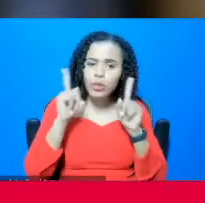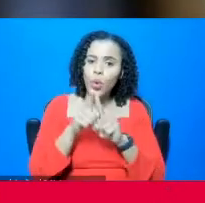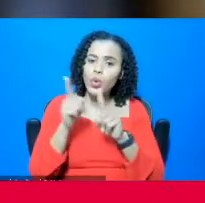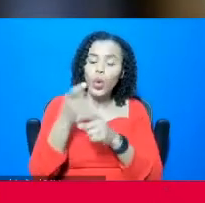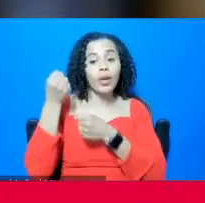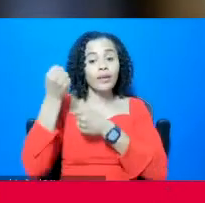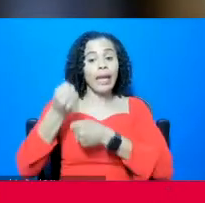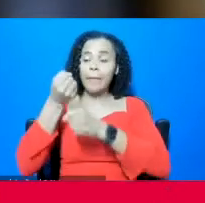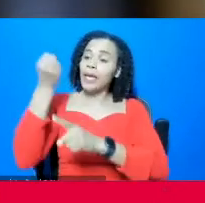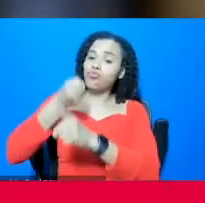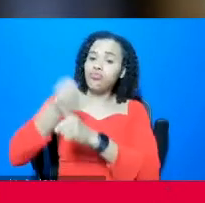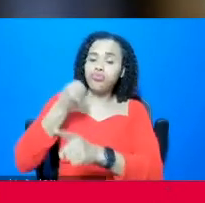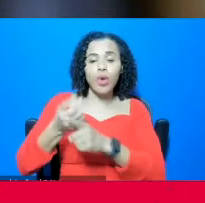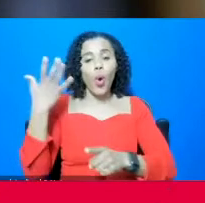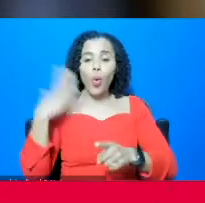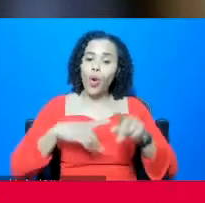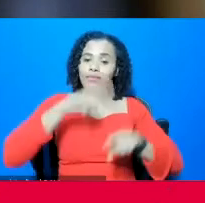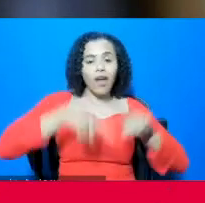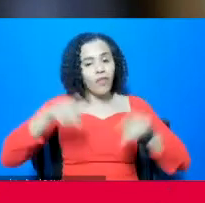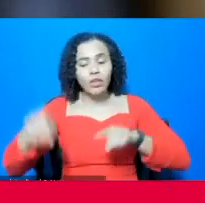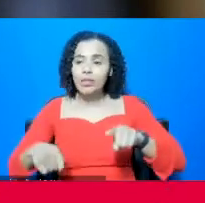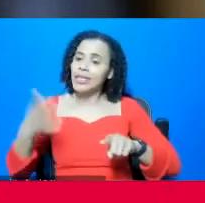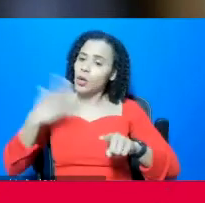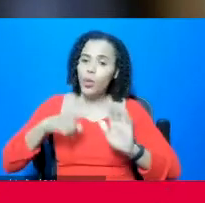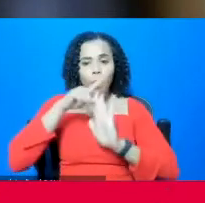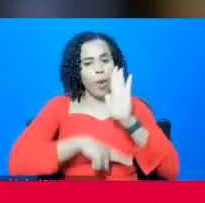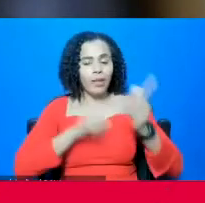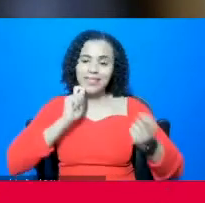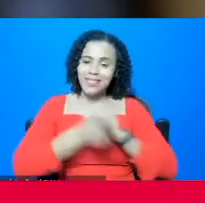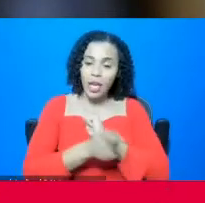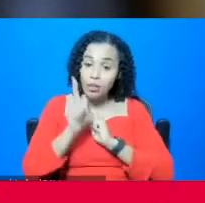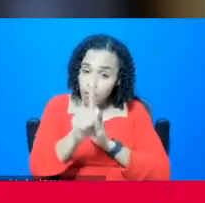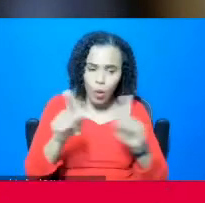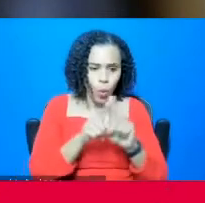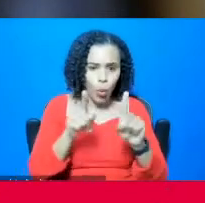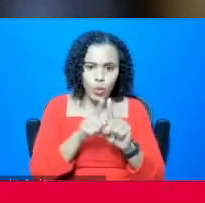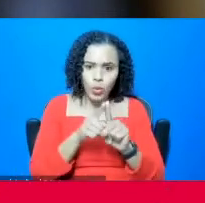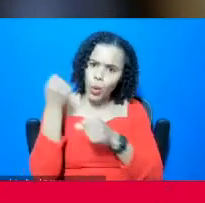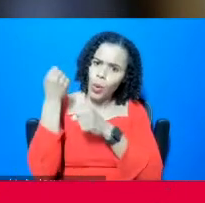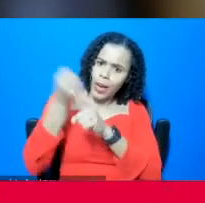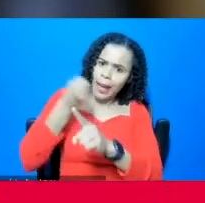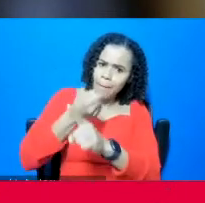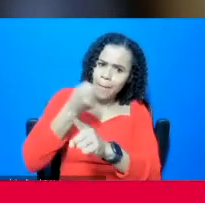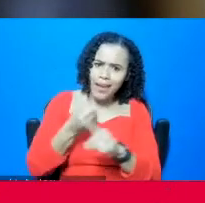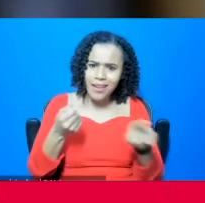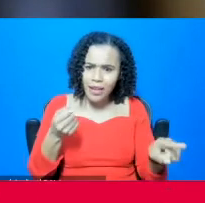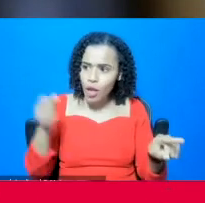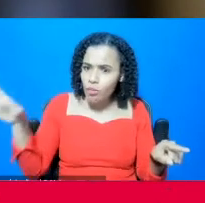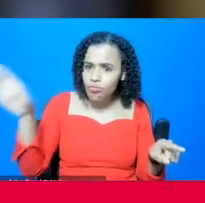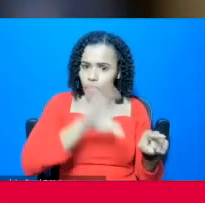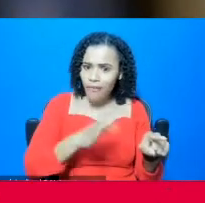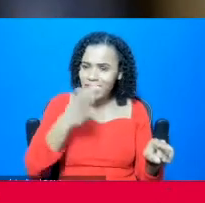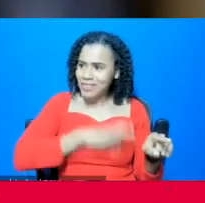for change to policies, but that we also campaign that those profits that they've been building for hundreds of